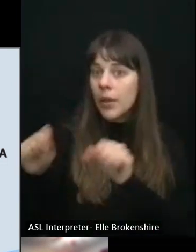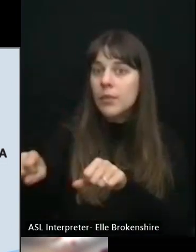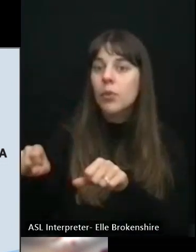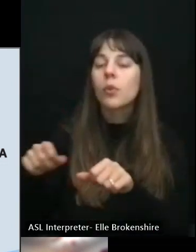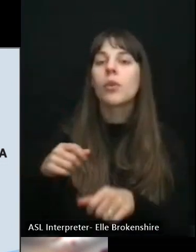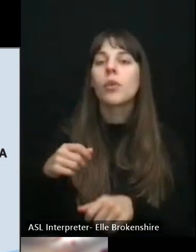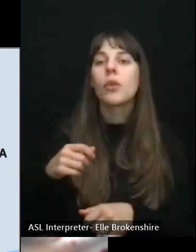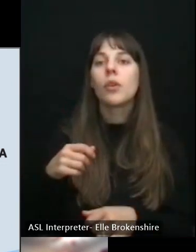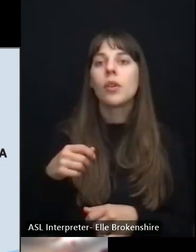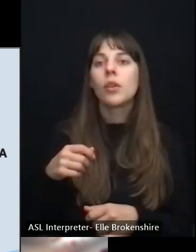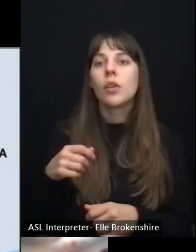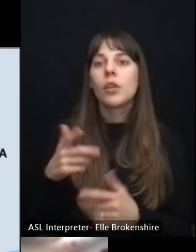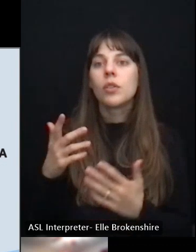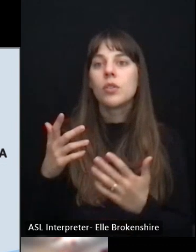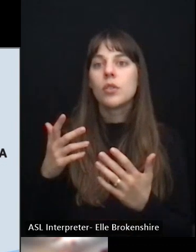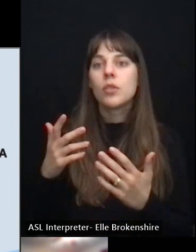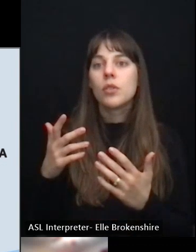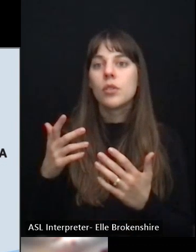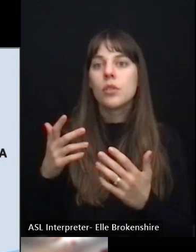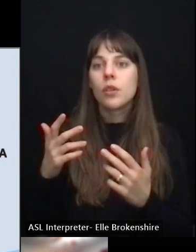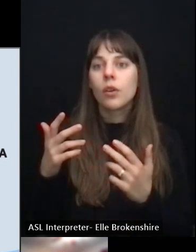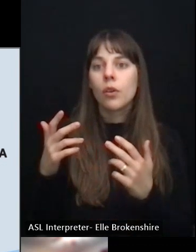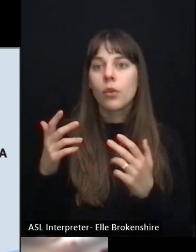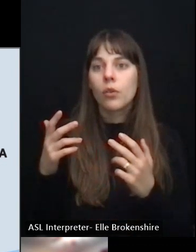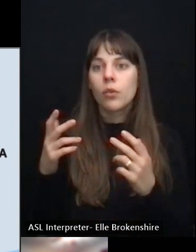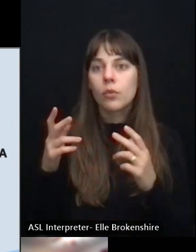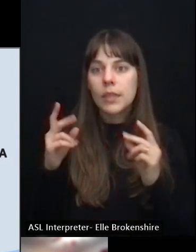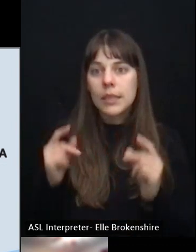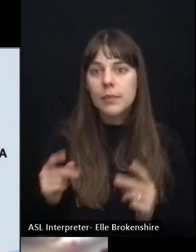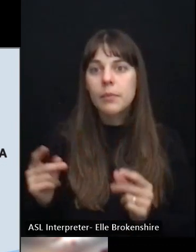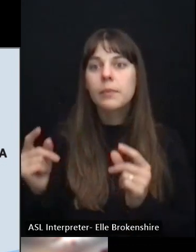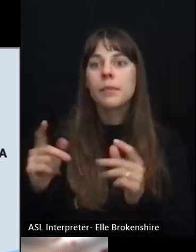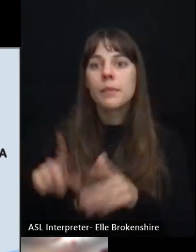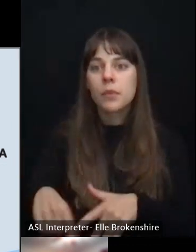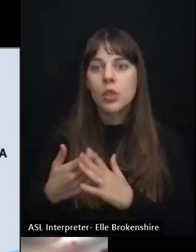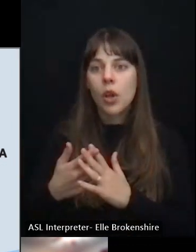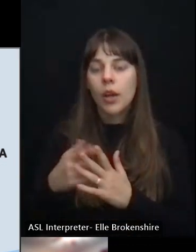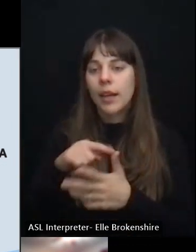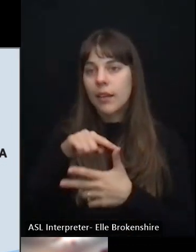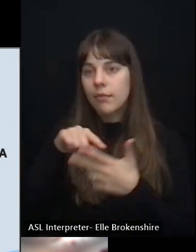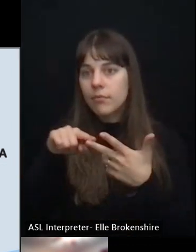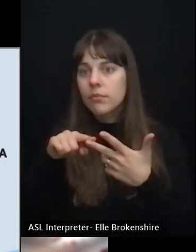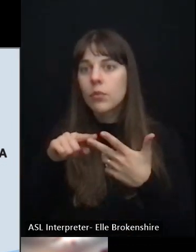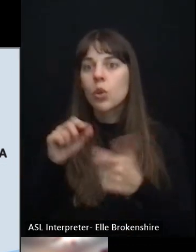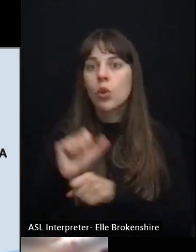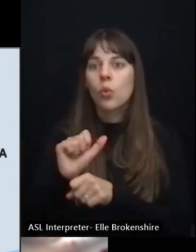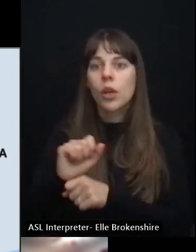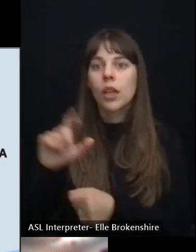advance beginning all or part of those pieces of work in 2025.